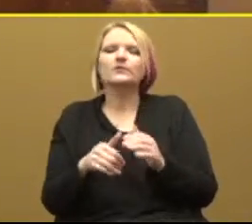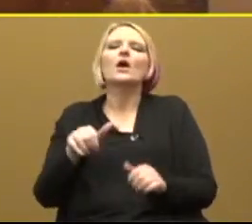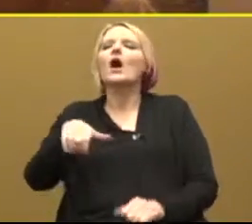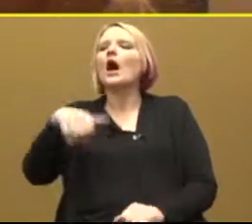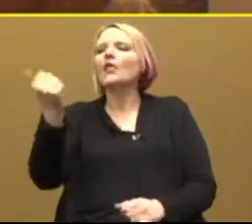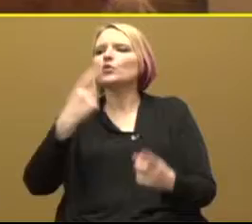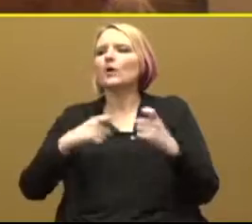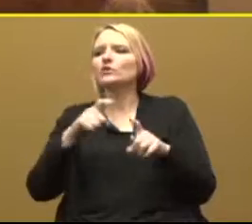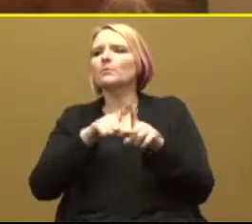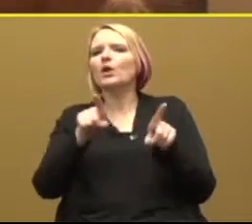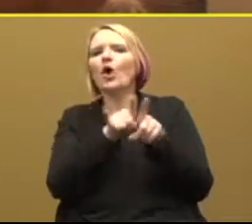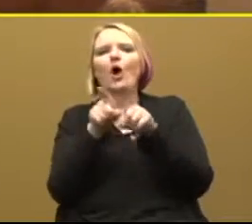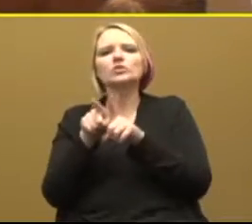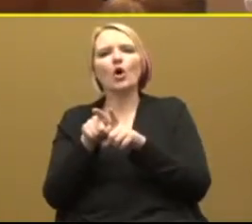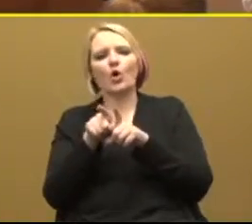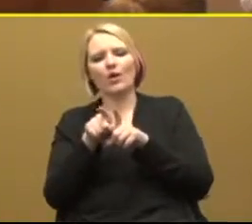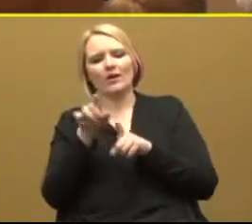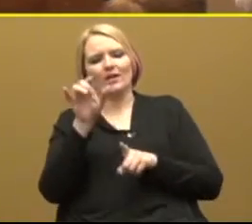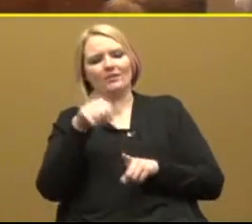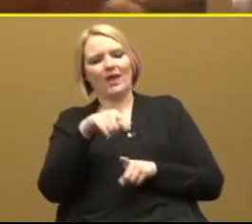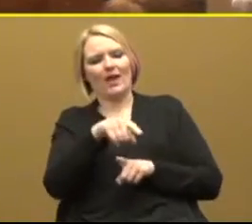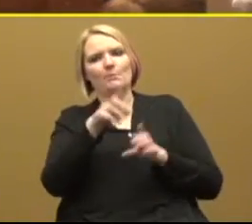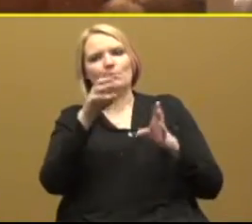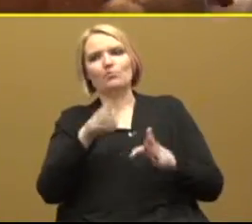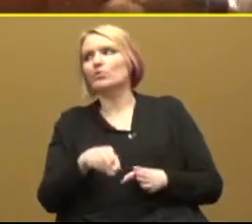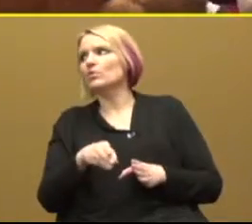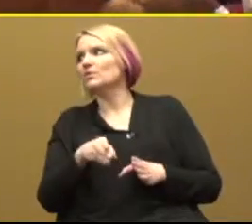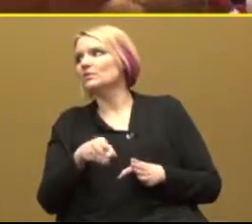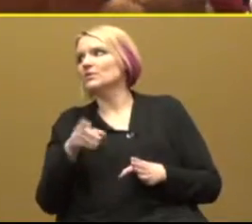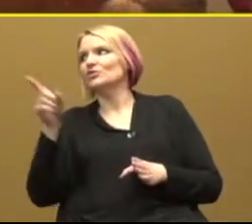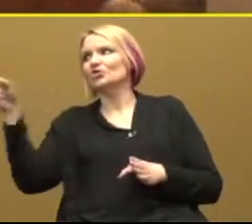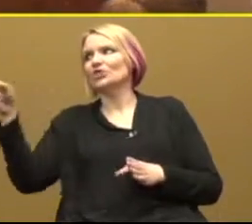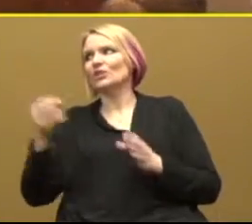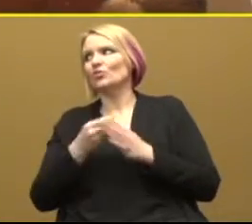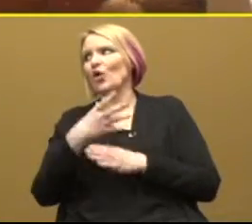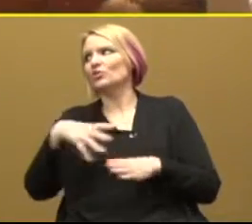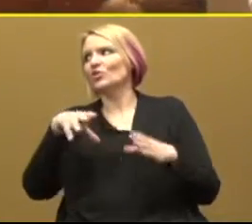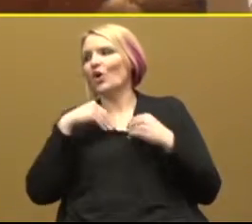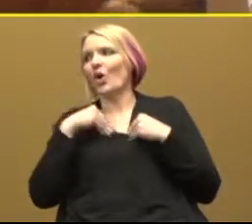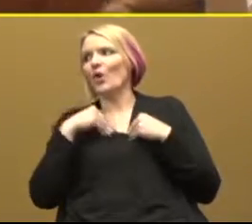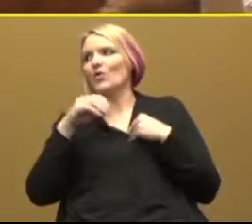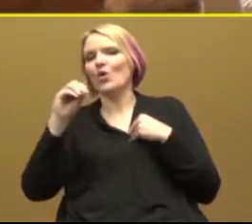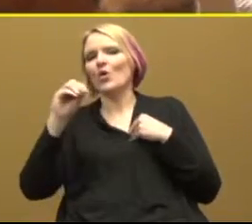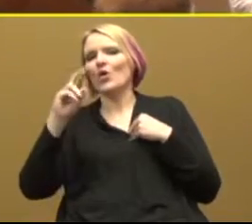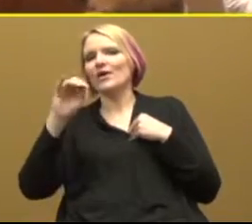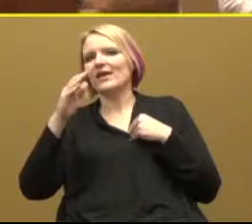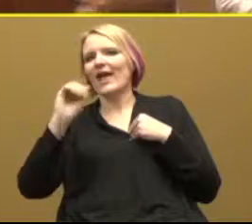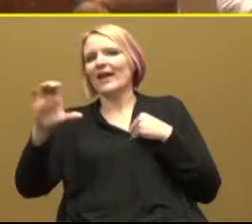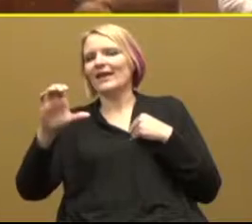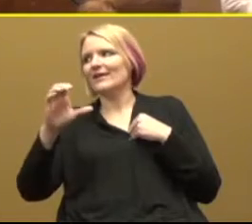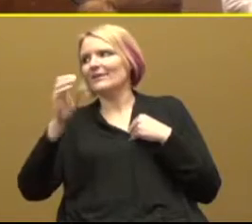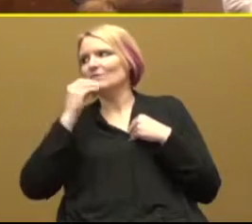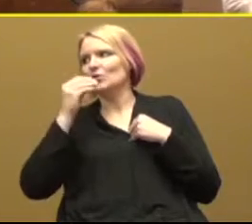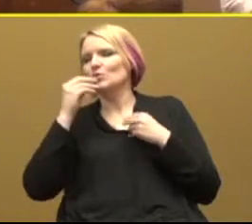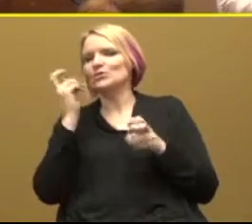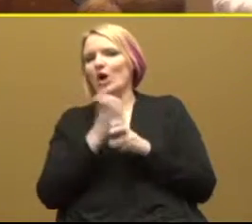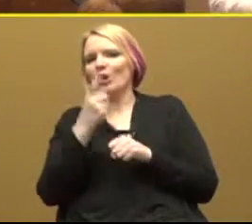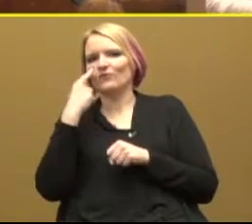questions, but you're also looking at someone who cans their own food and grows organically. So do you know how painful it was for me to buy